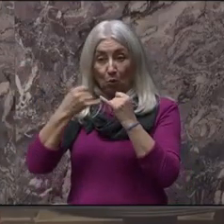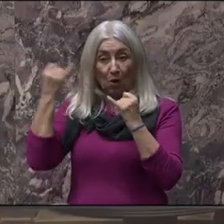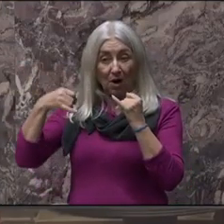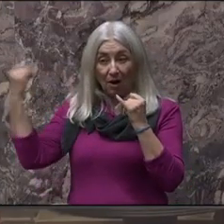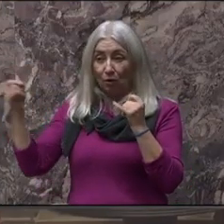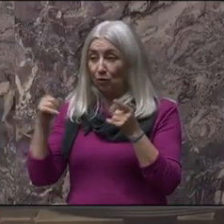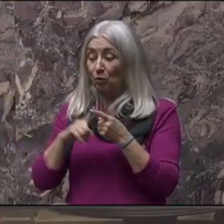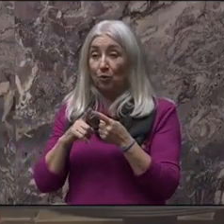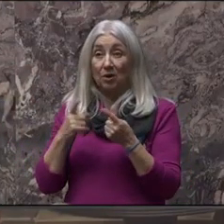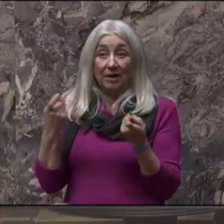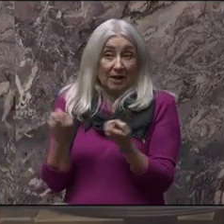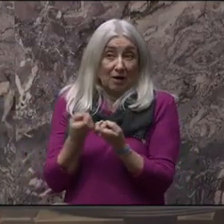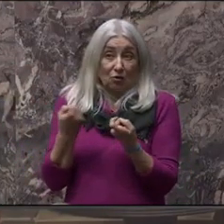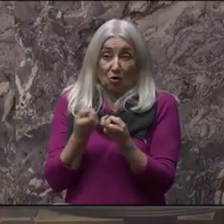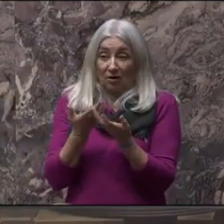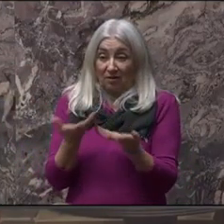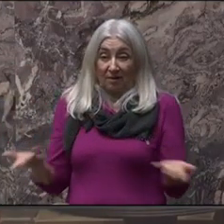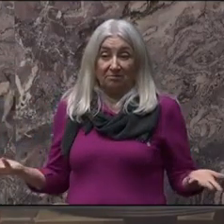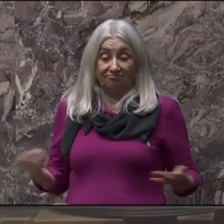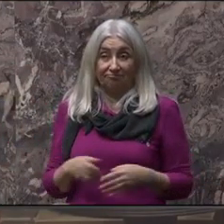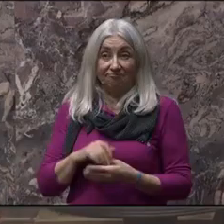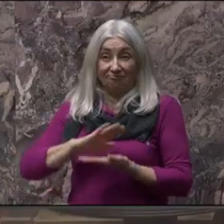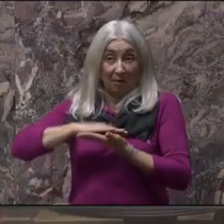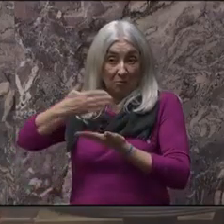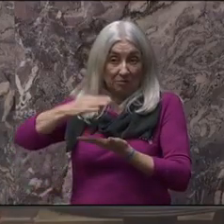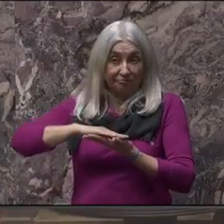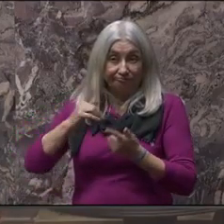to consumer electronics.